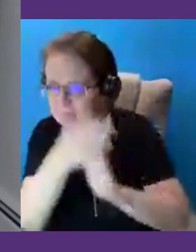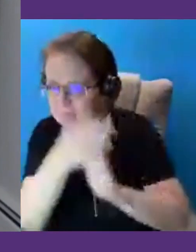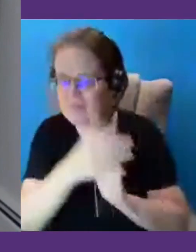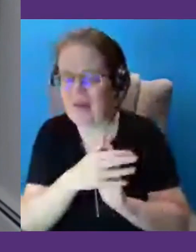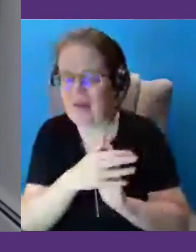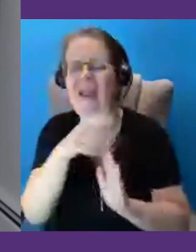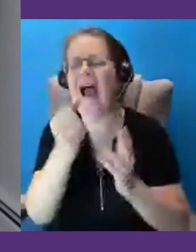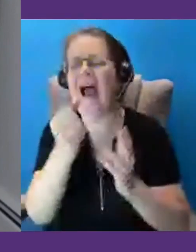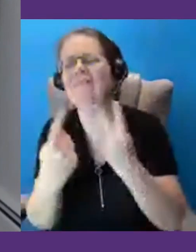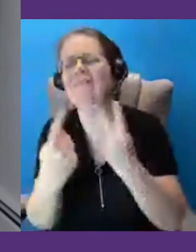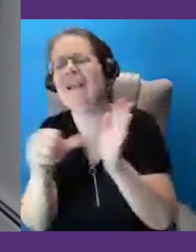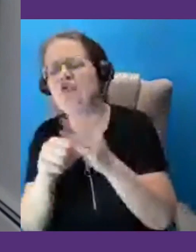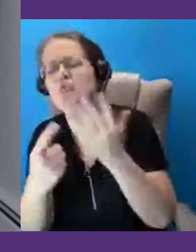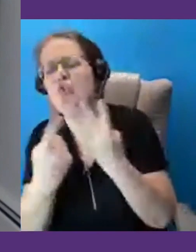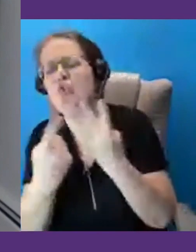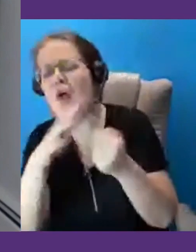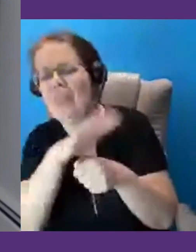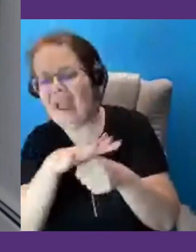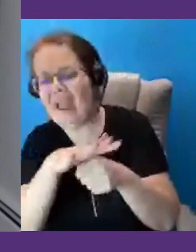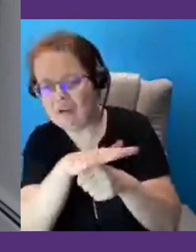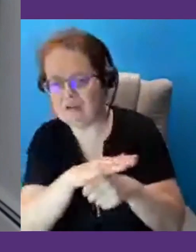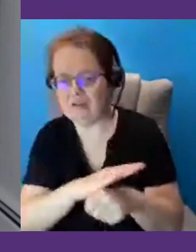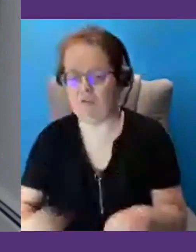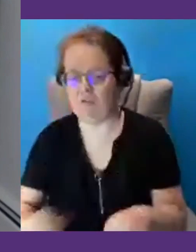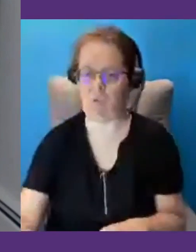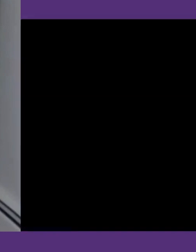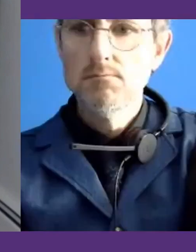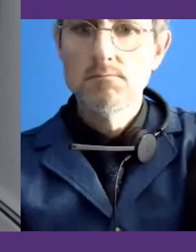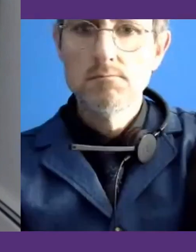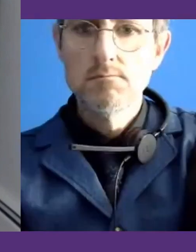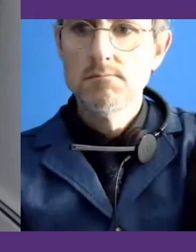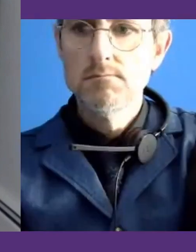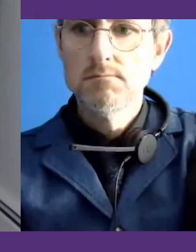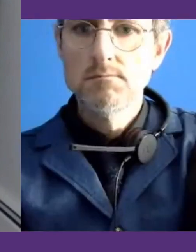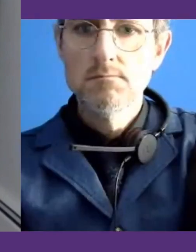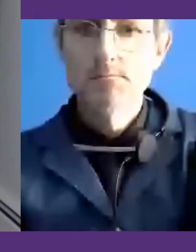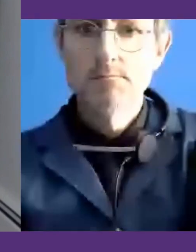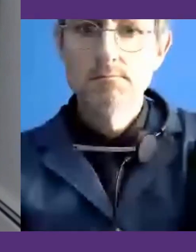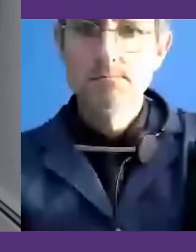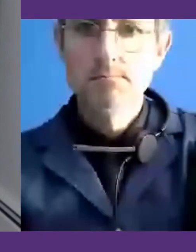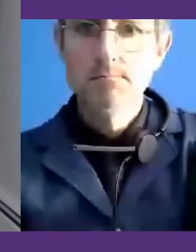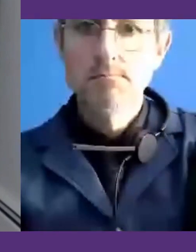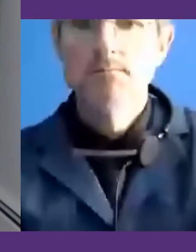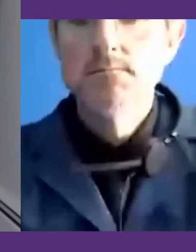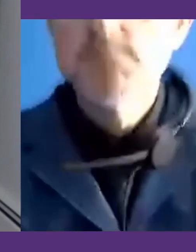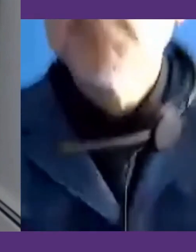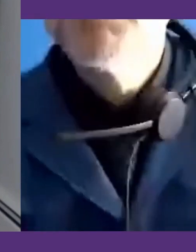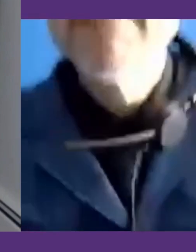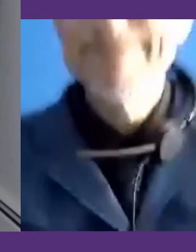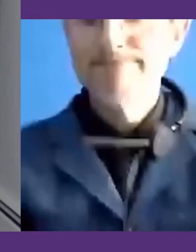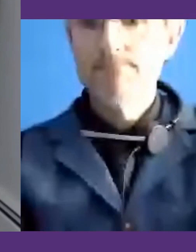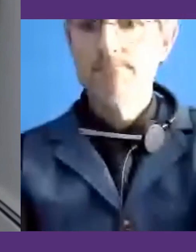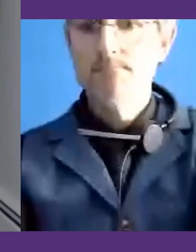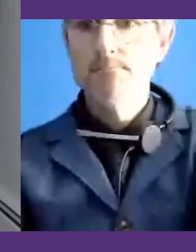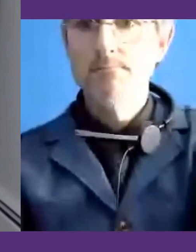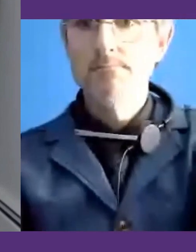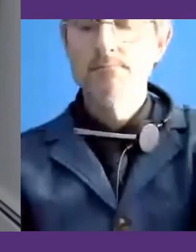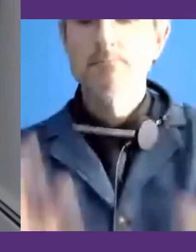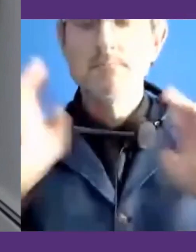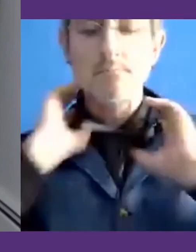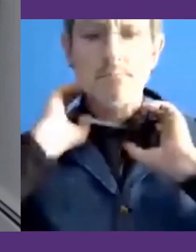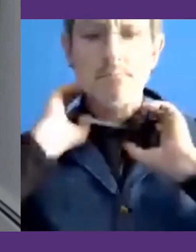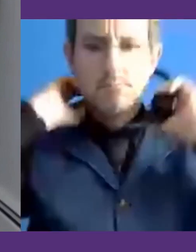brands that are certainly getting it right. Walmart, for example, has been involved with this for a very long time, and